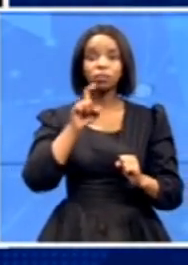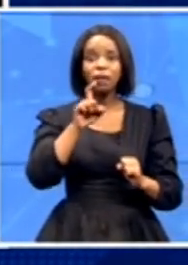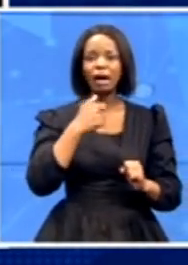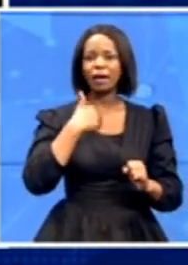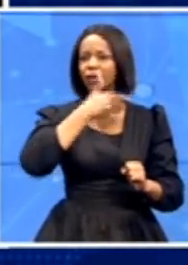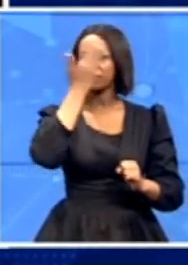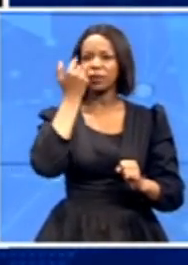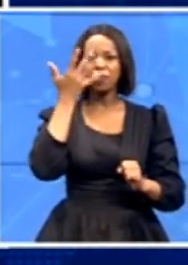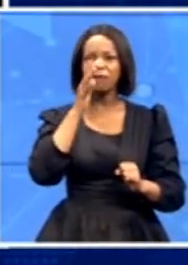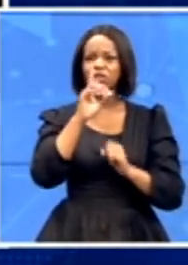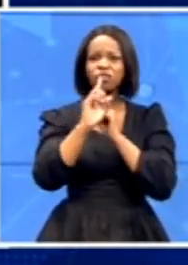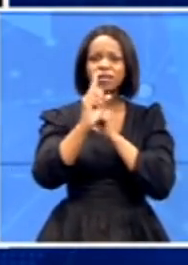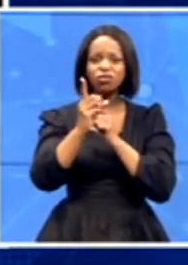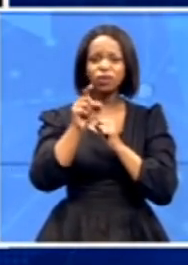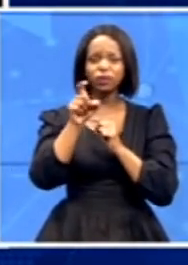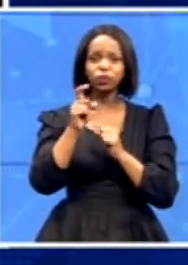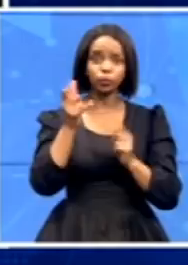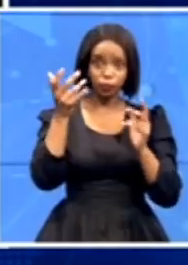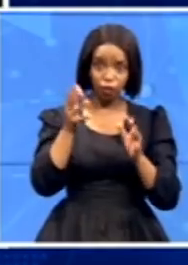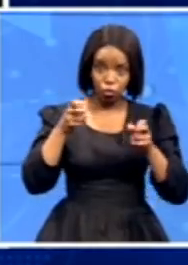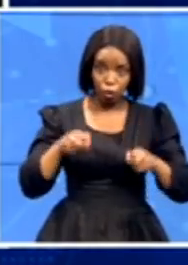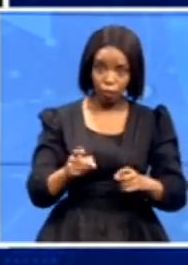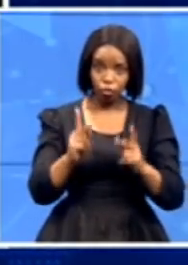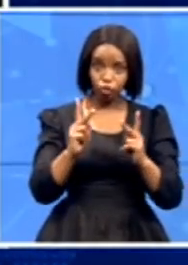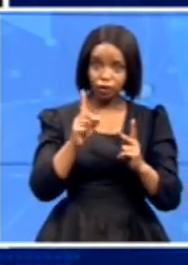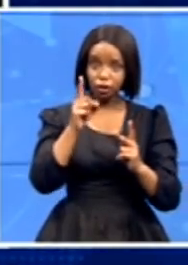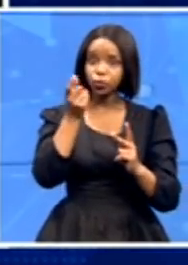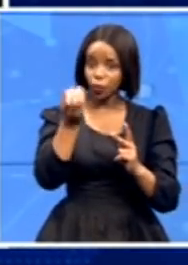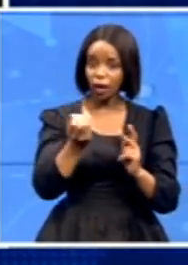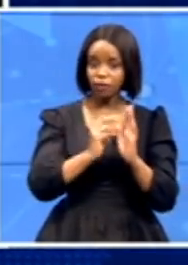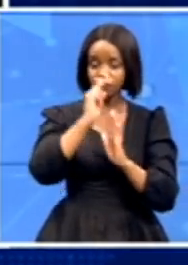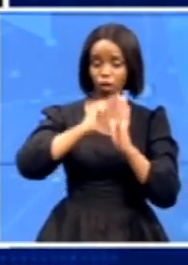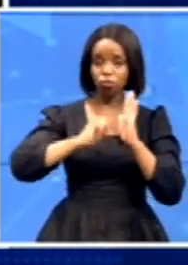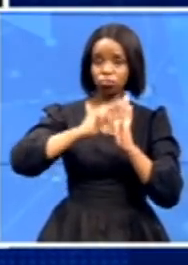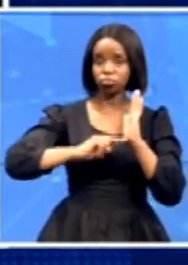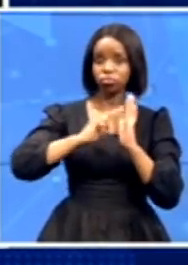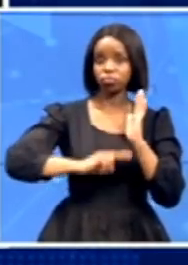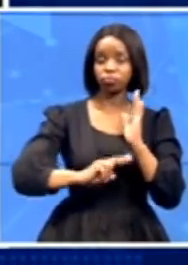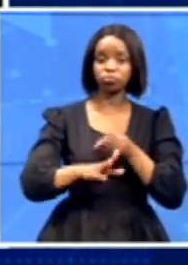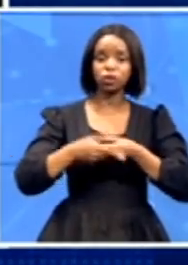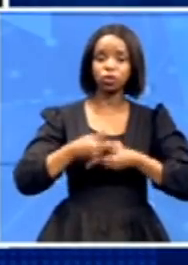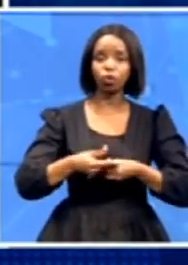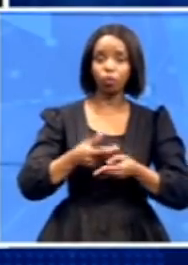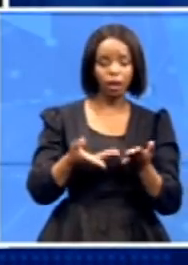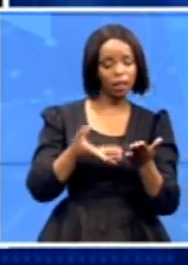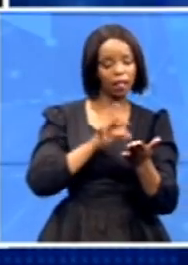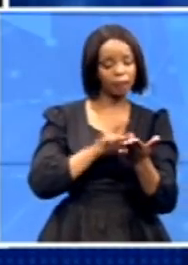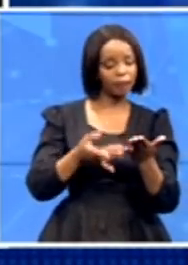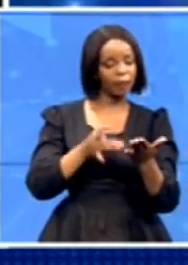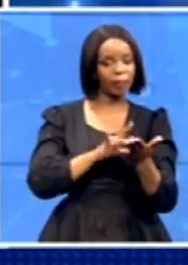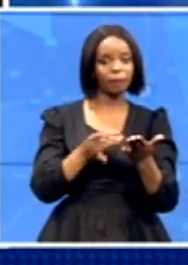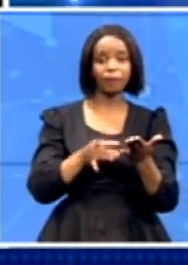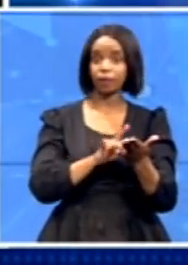an opportunity to go through the documents, and will you be ready to proceed in these